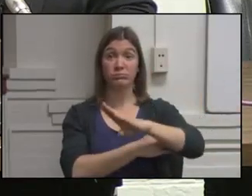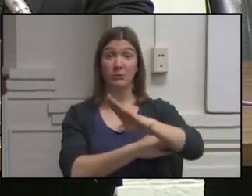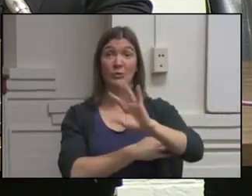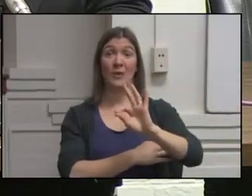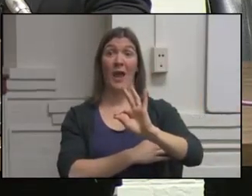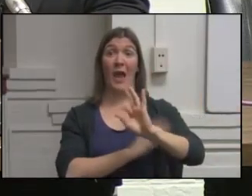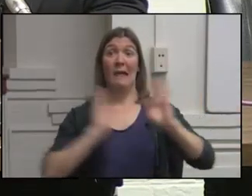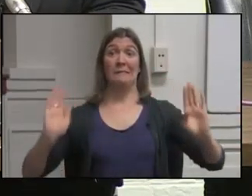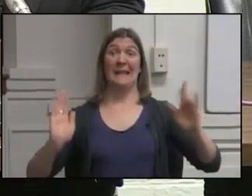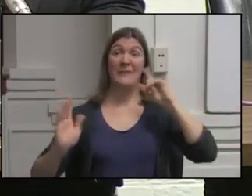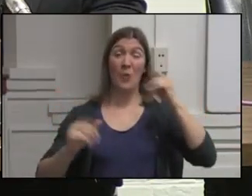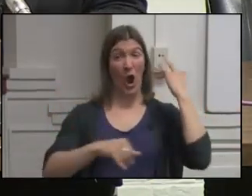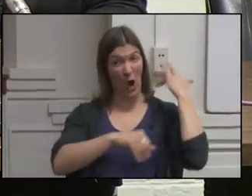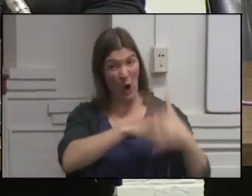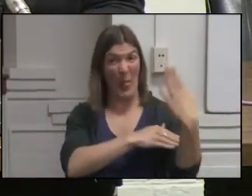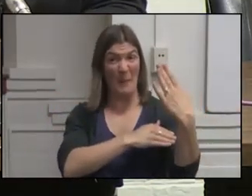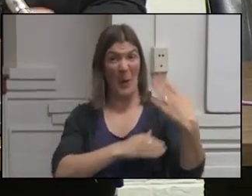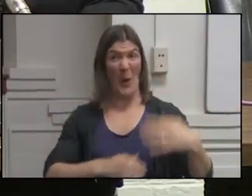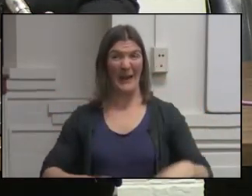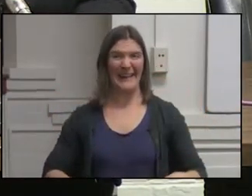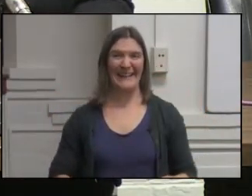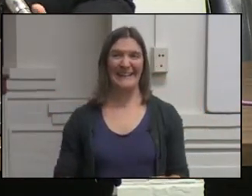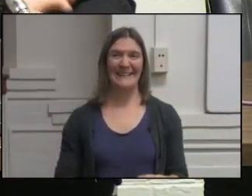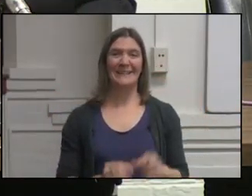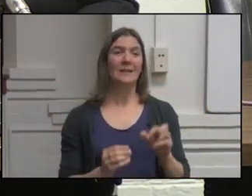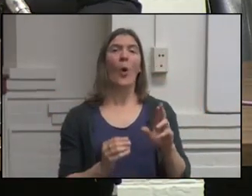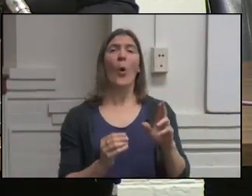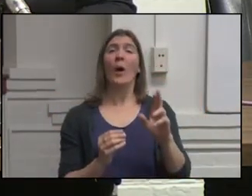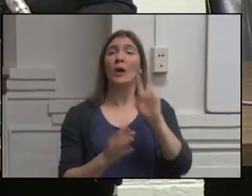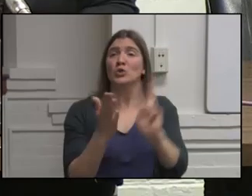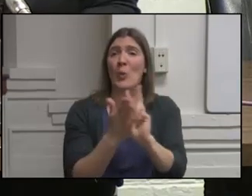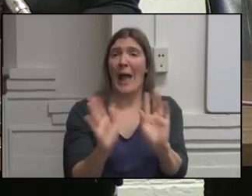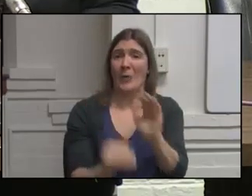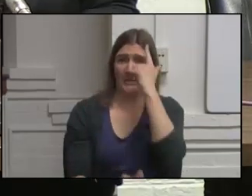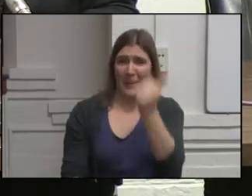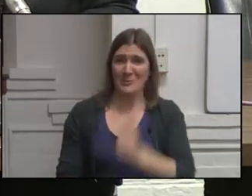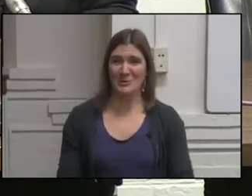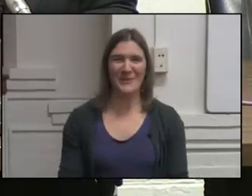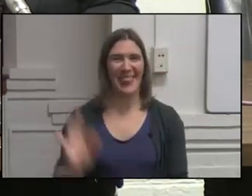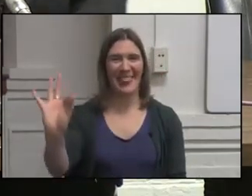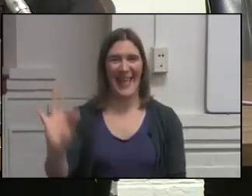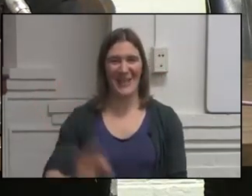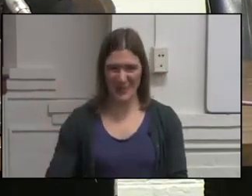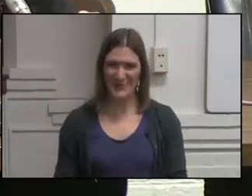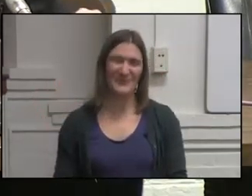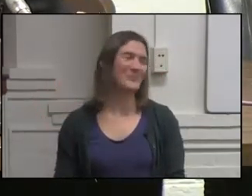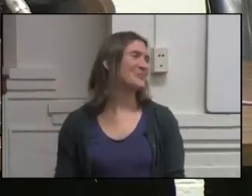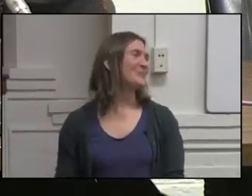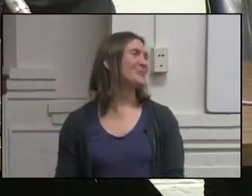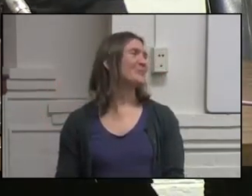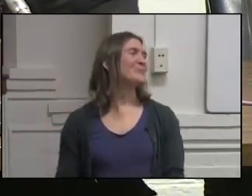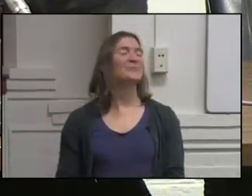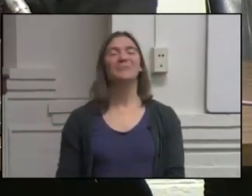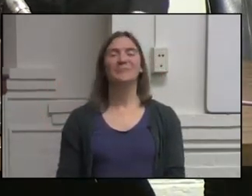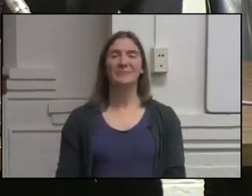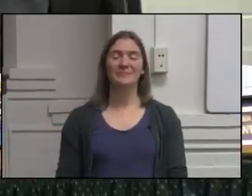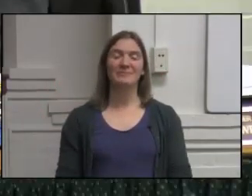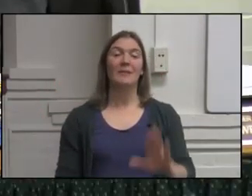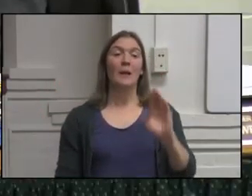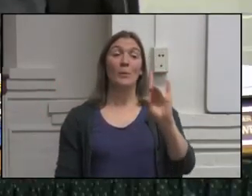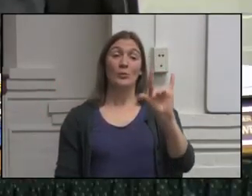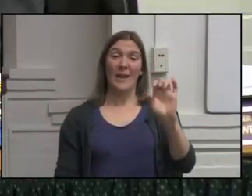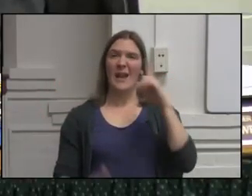slots if you're an early riser. No. Or you can come for 2 hours. Yeah. Thank you so much. Thank you. Okay. So it